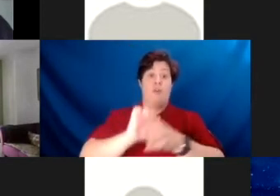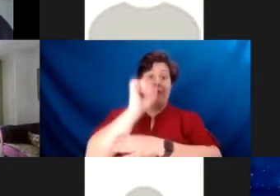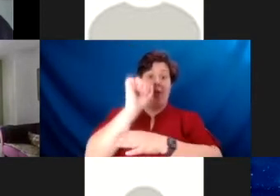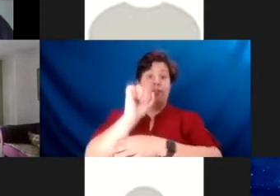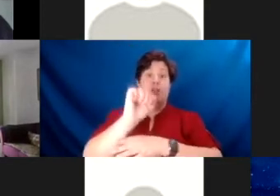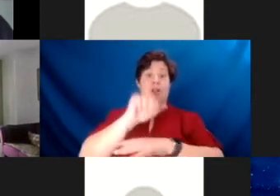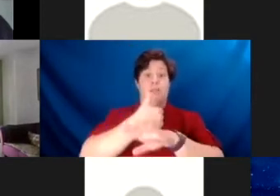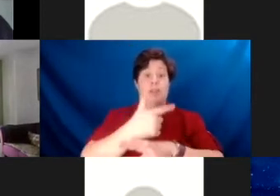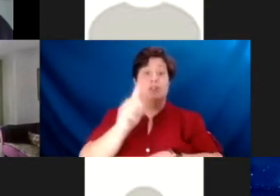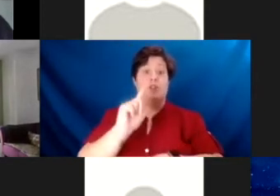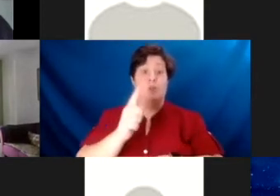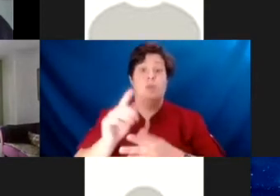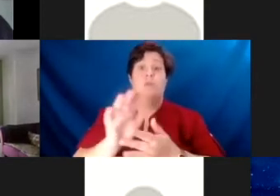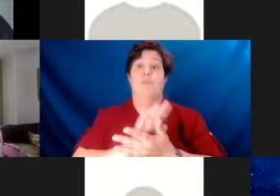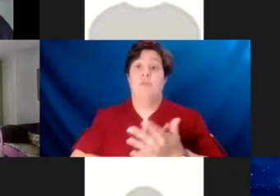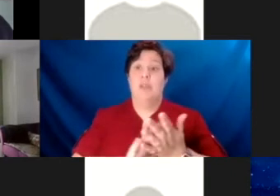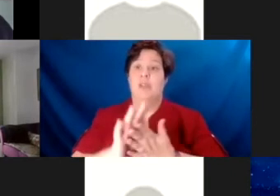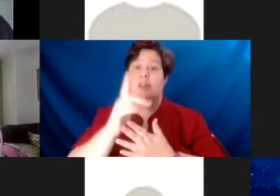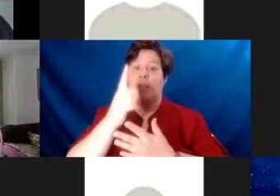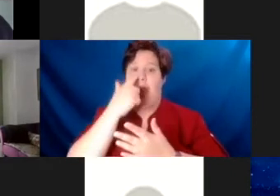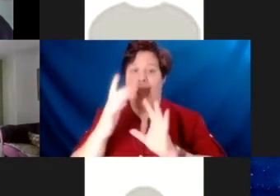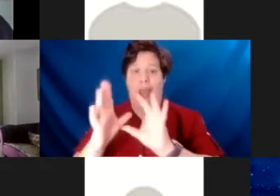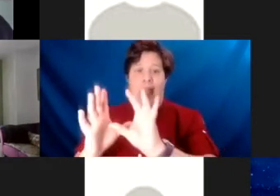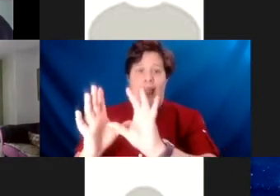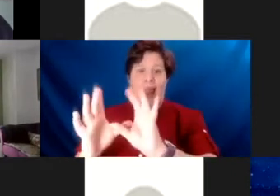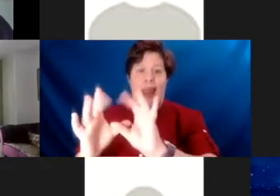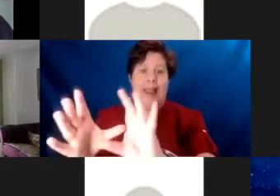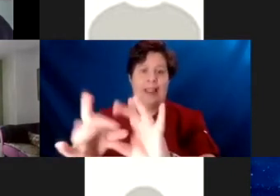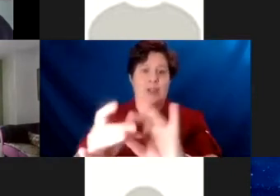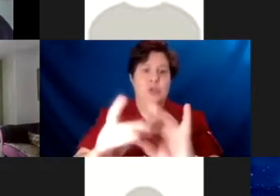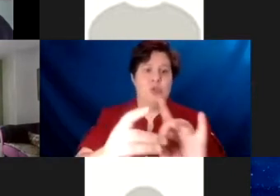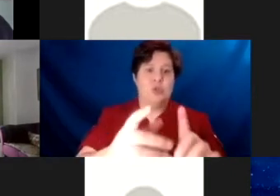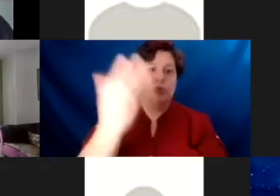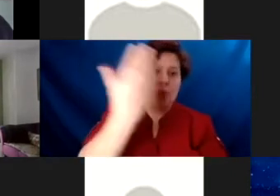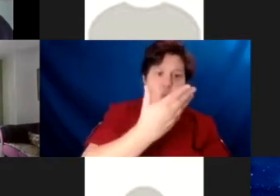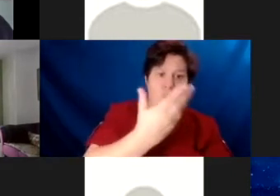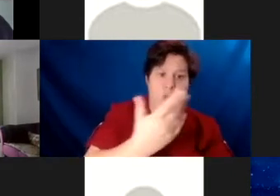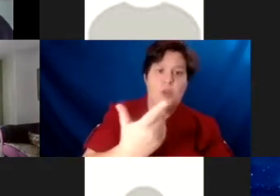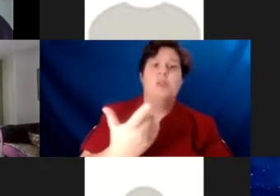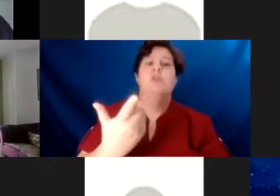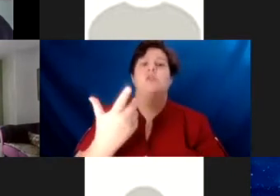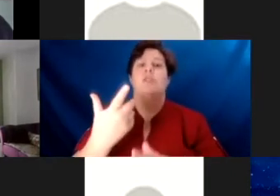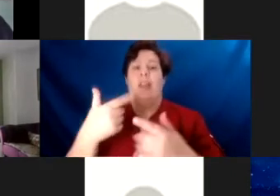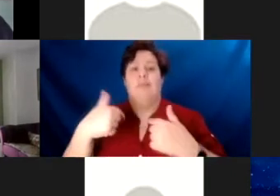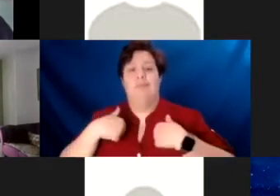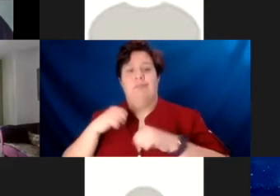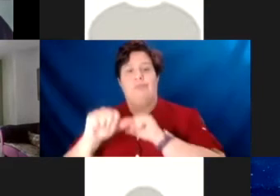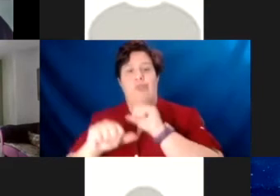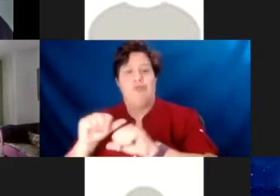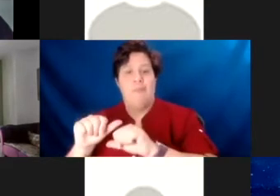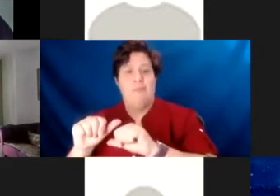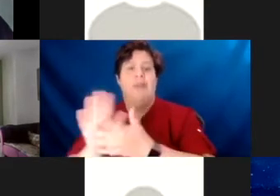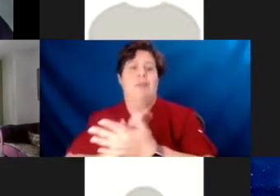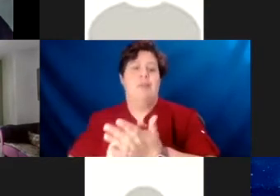Lewisham in order to be a conduit and a link between schools and the programme. So to make